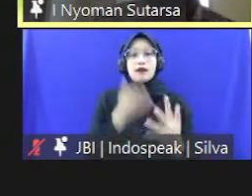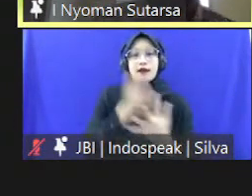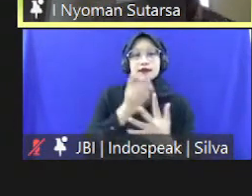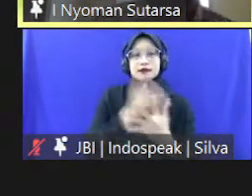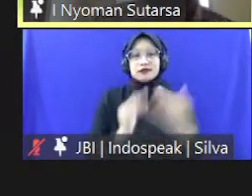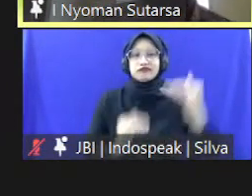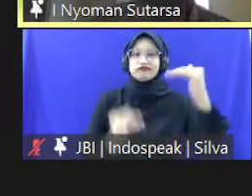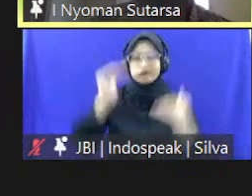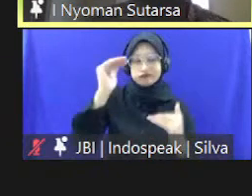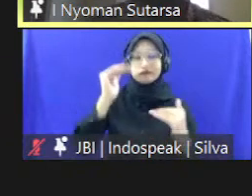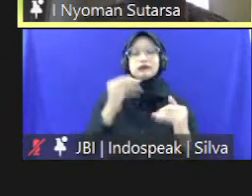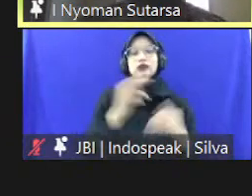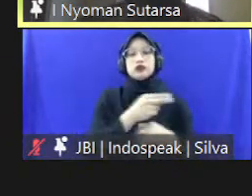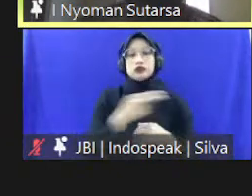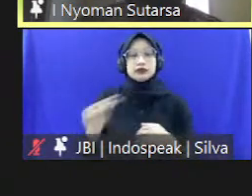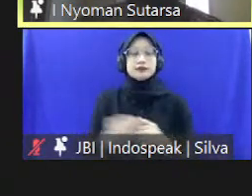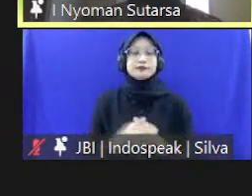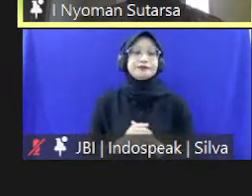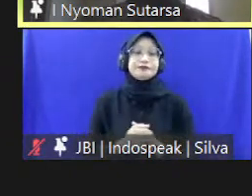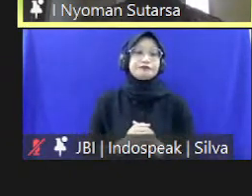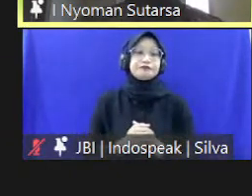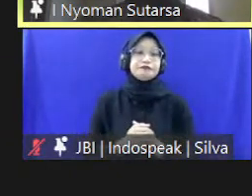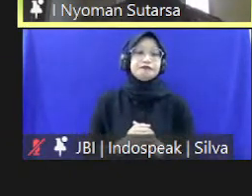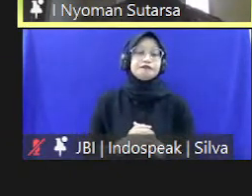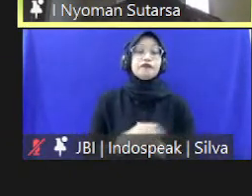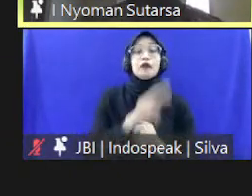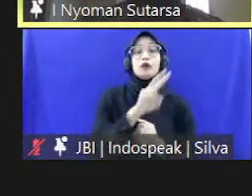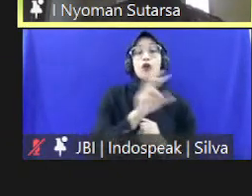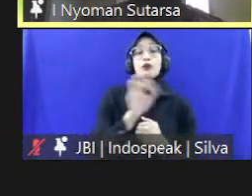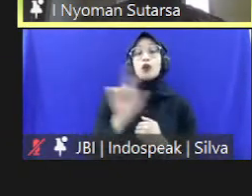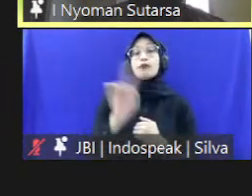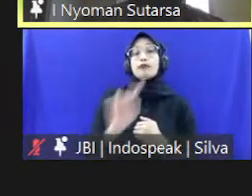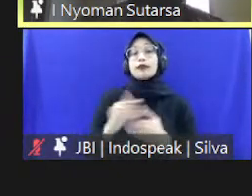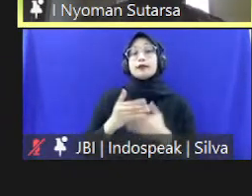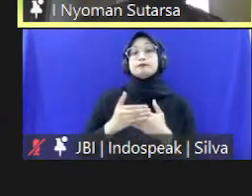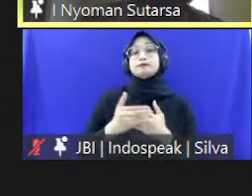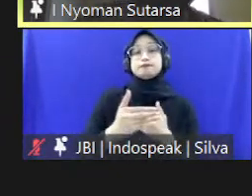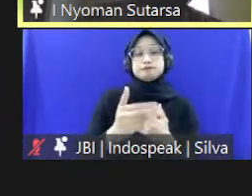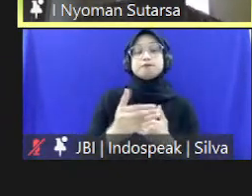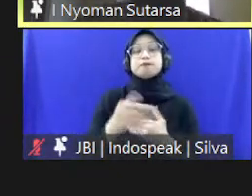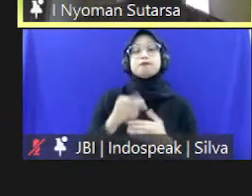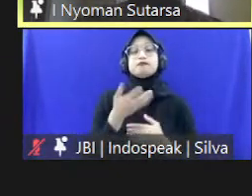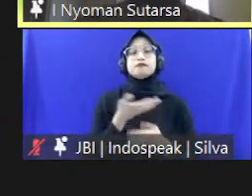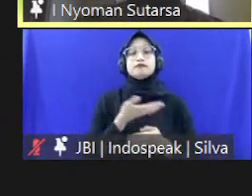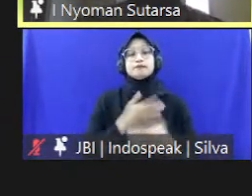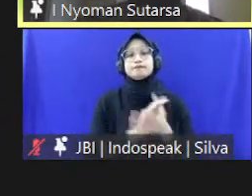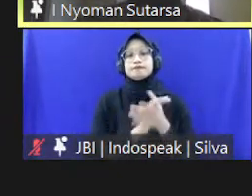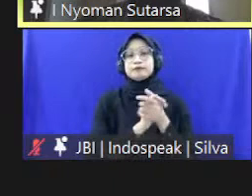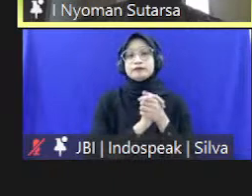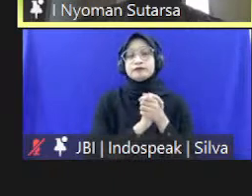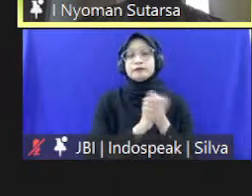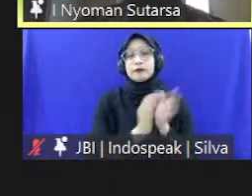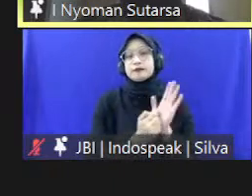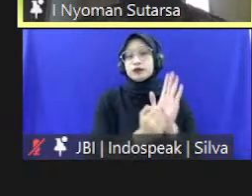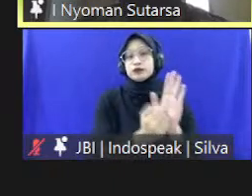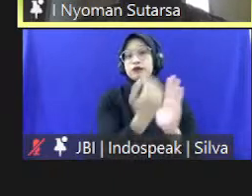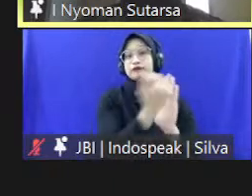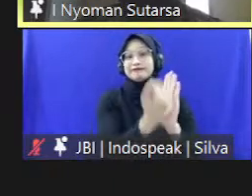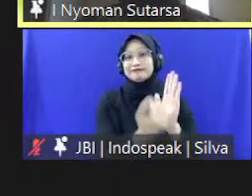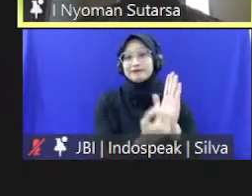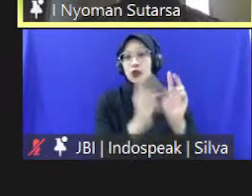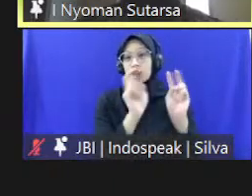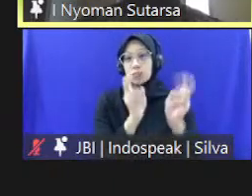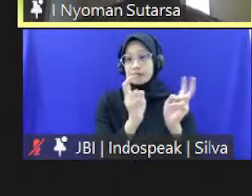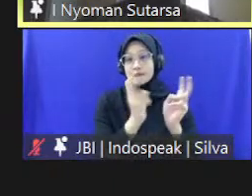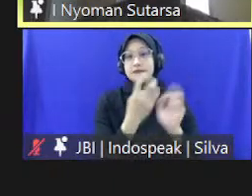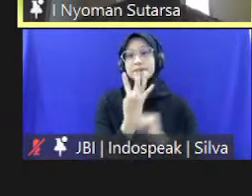And in the next 20 minutes also, I would like to introduce these four main topics. So I